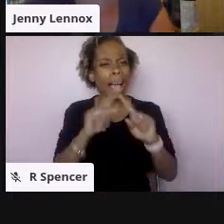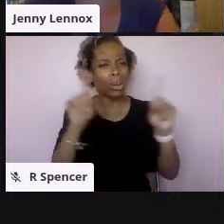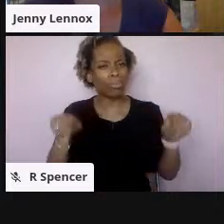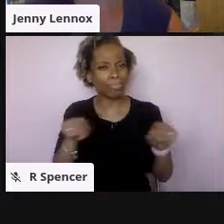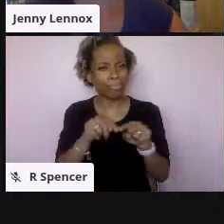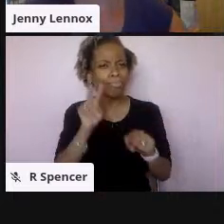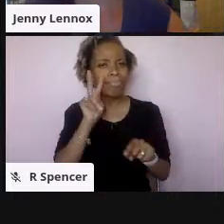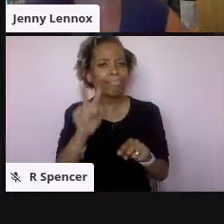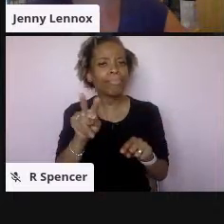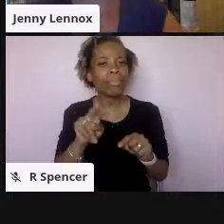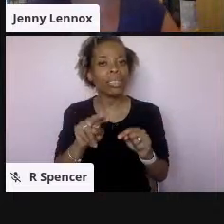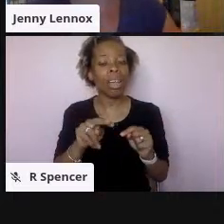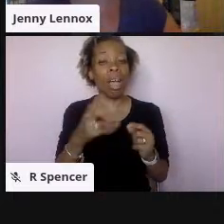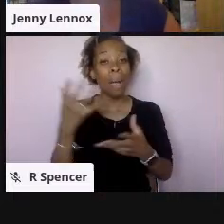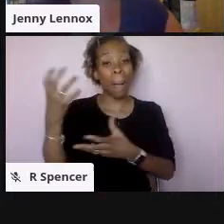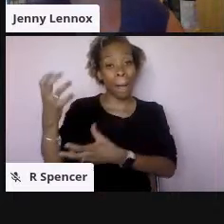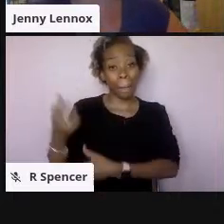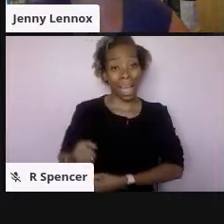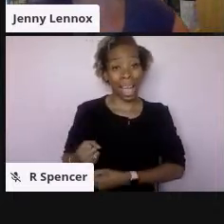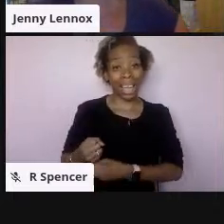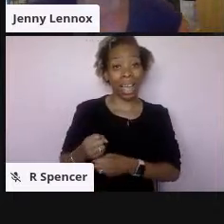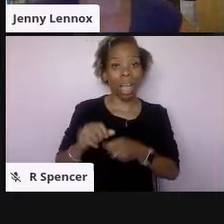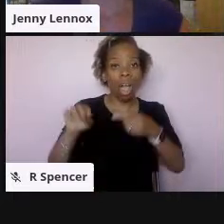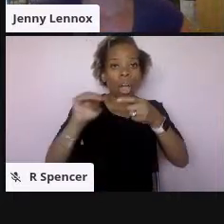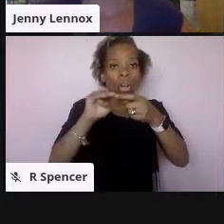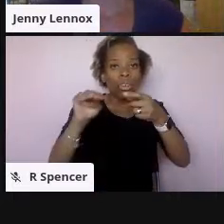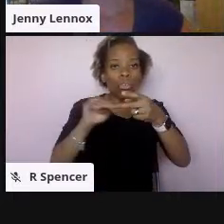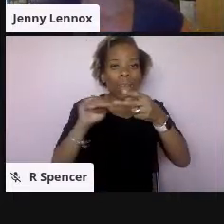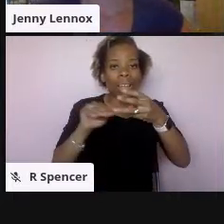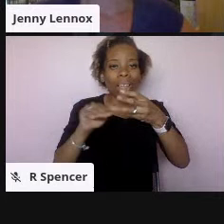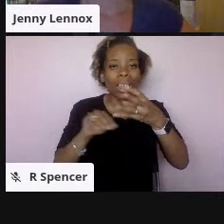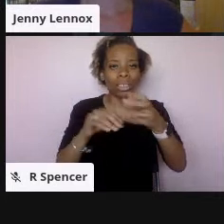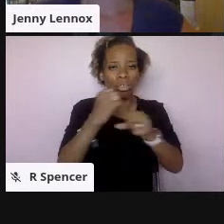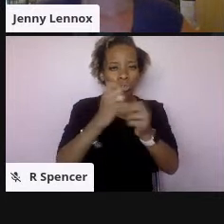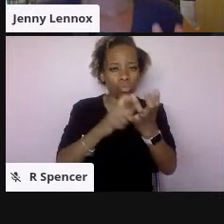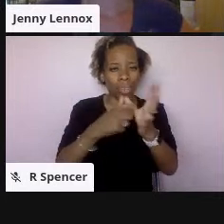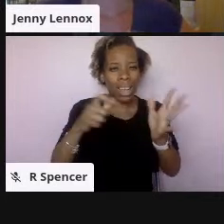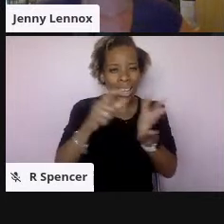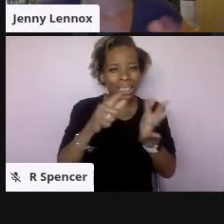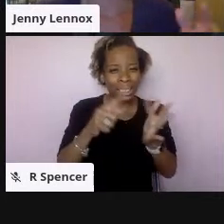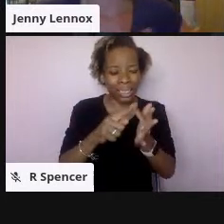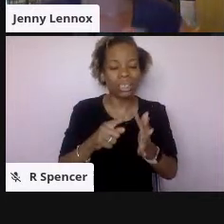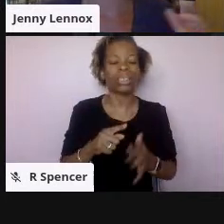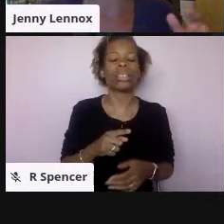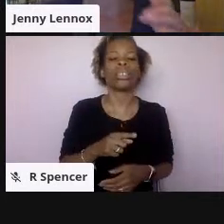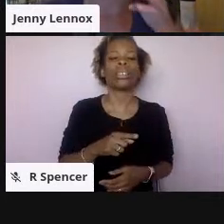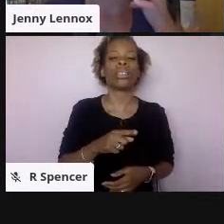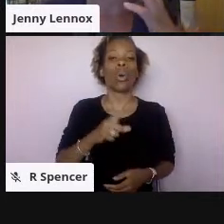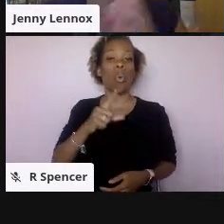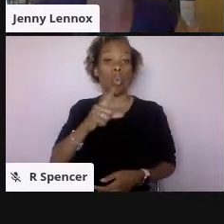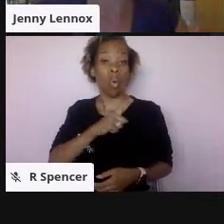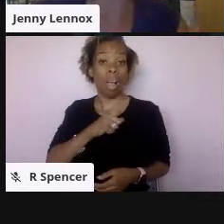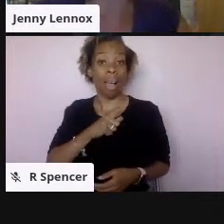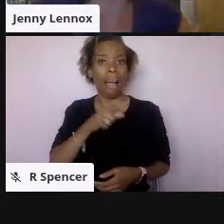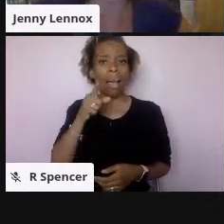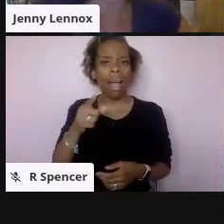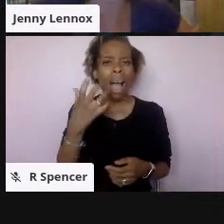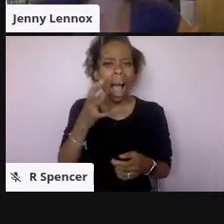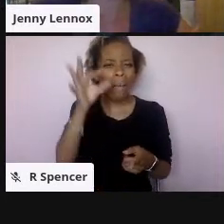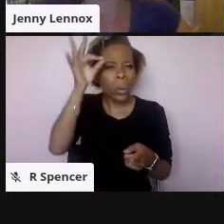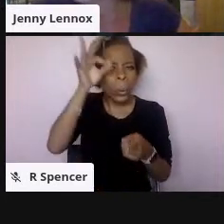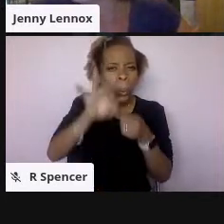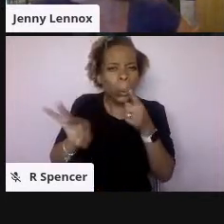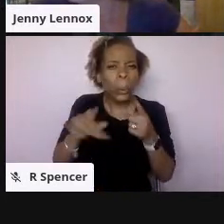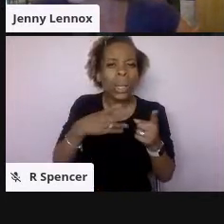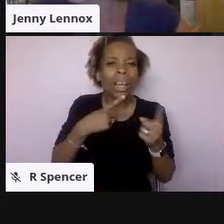by grade. And again, it's useful to get this breakdown because you can kind of see a slightly more detail about where it is that